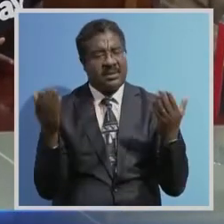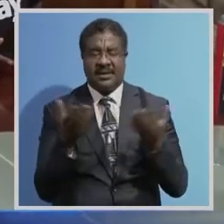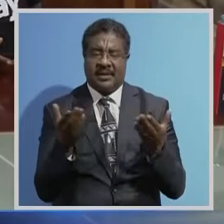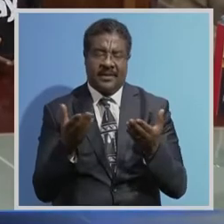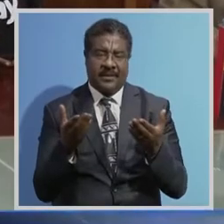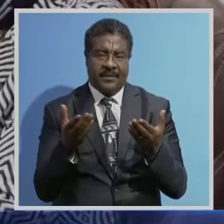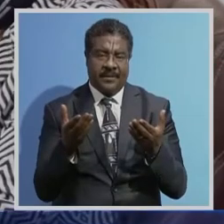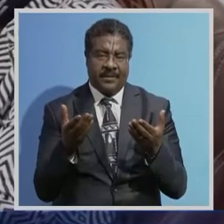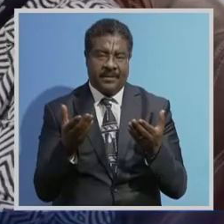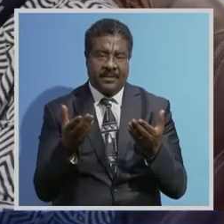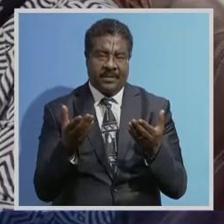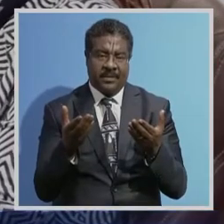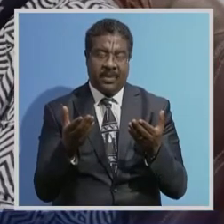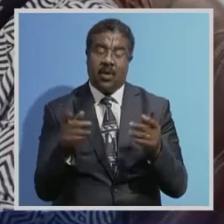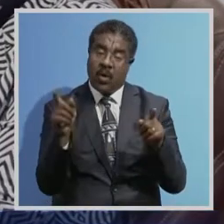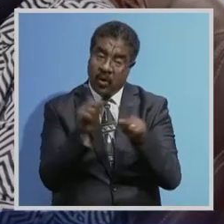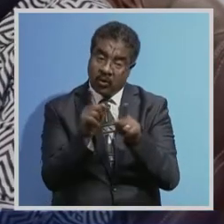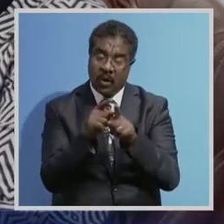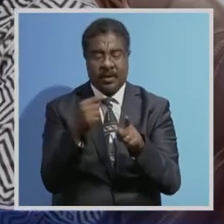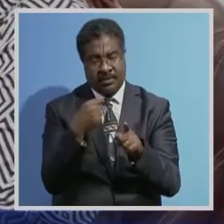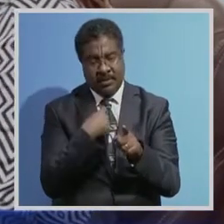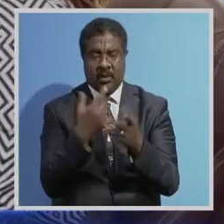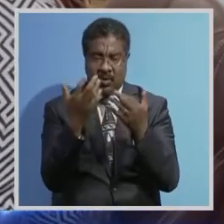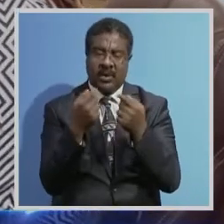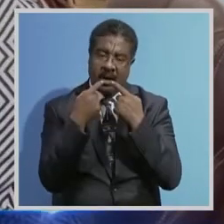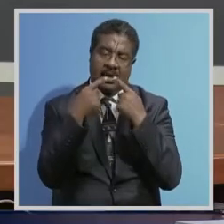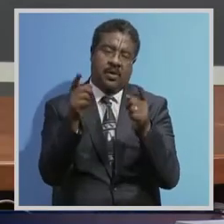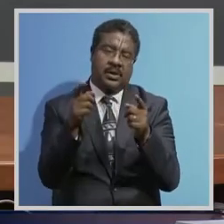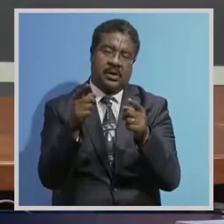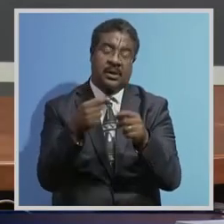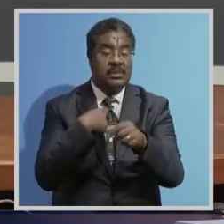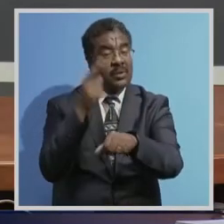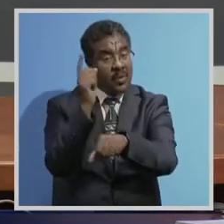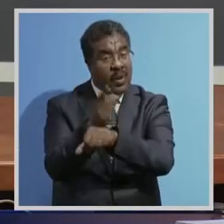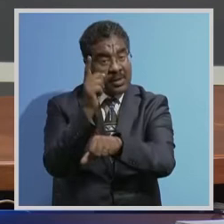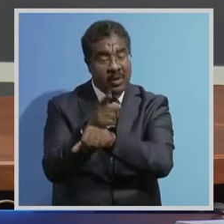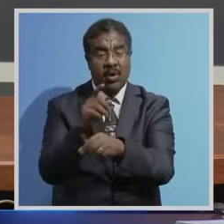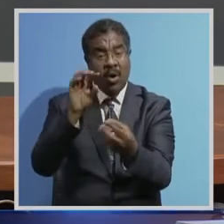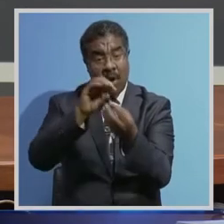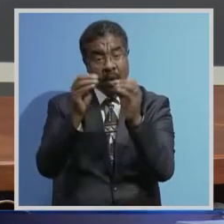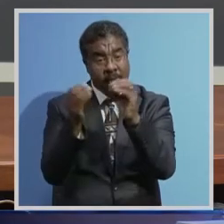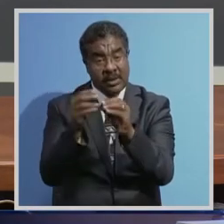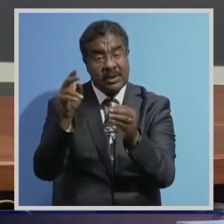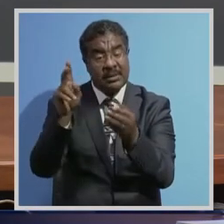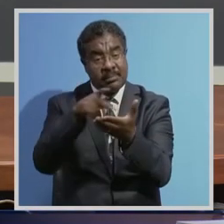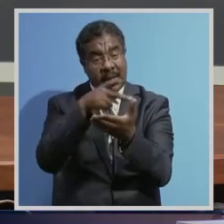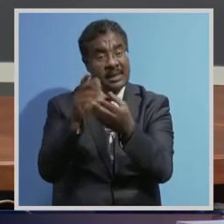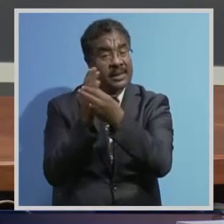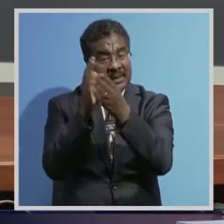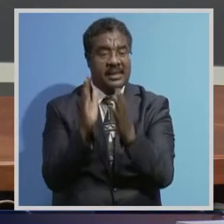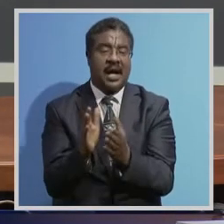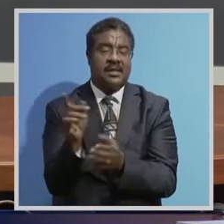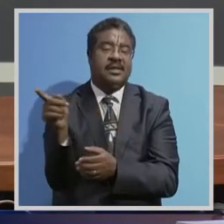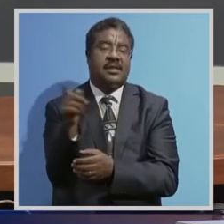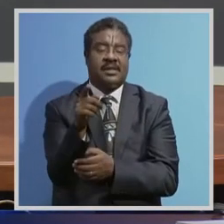take this opportunity to warn opposition political party leaders who are